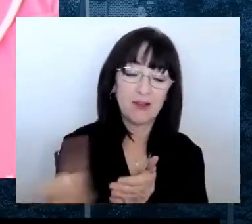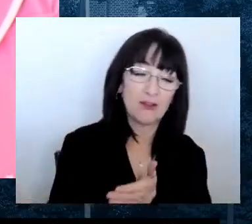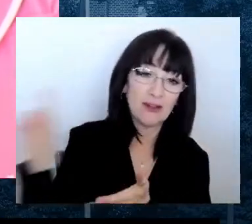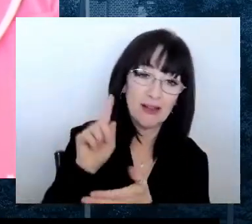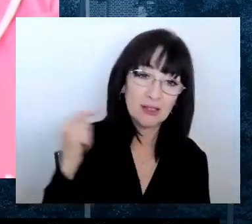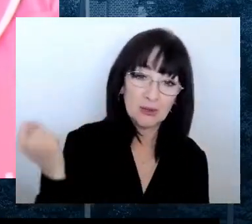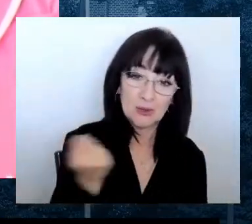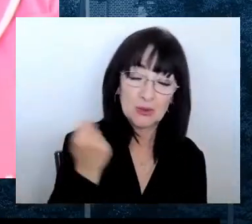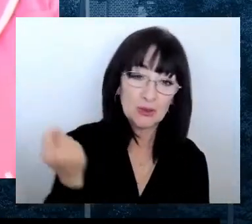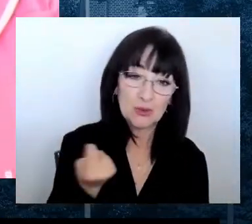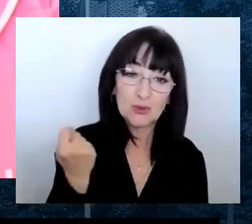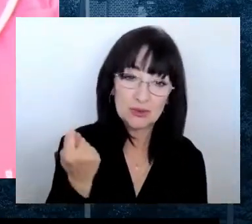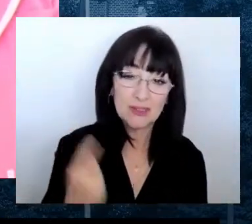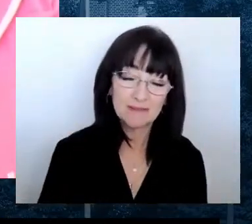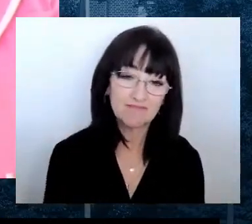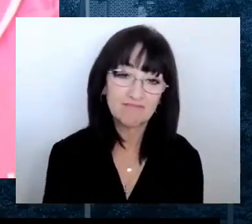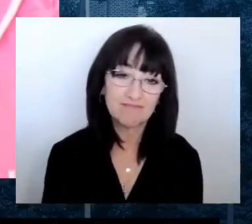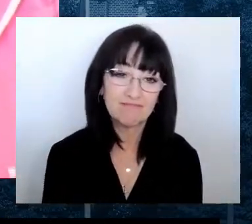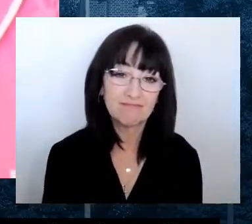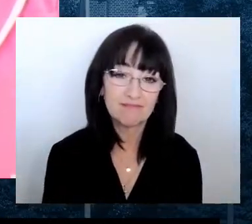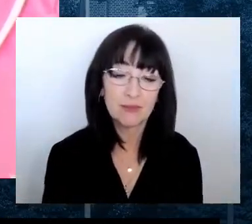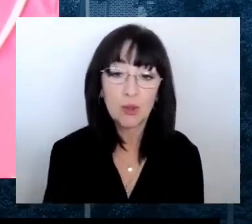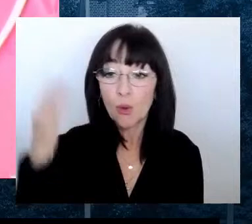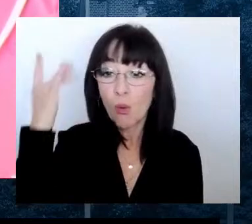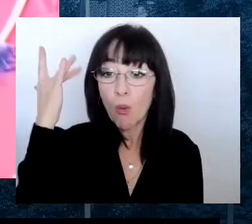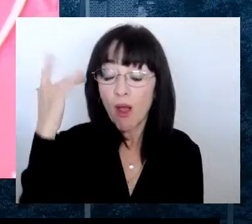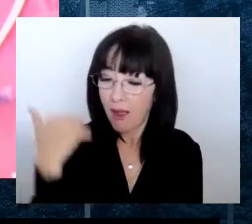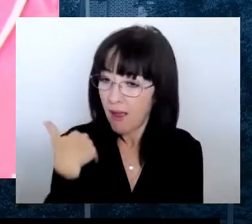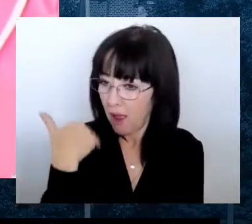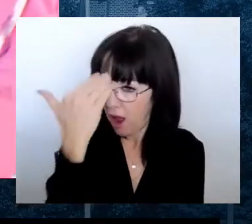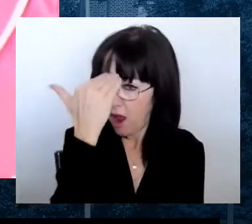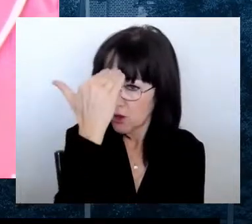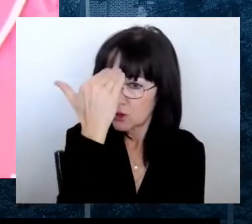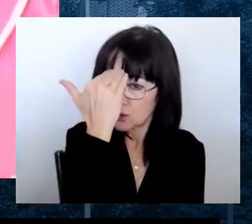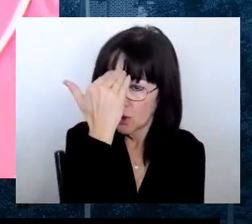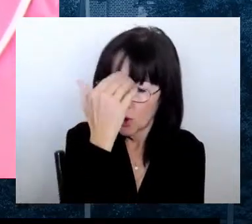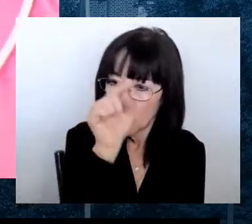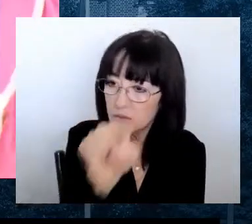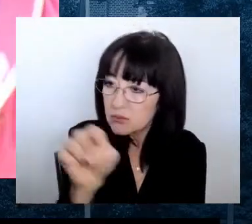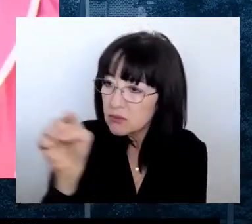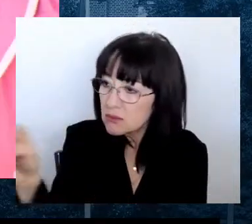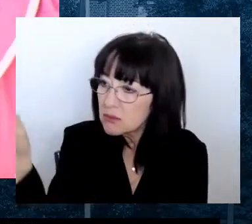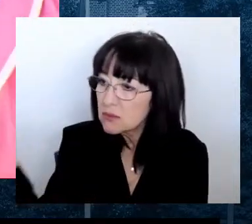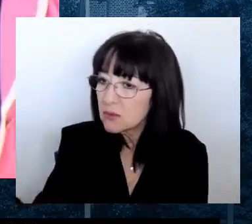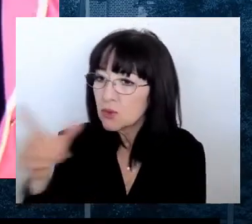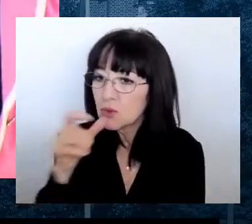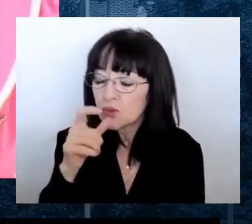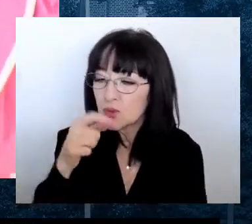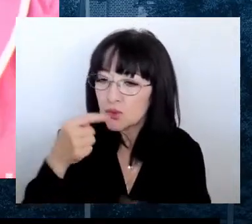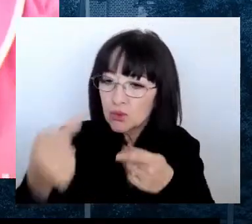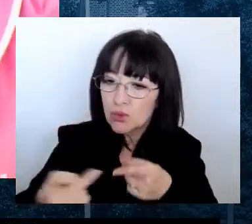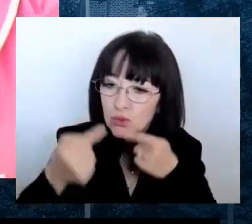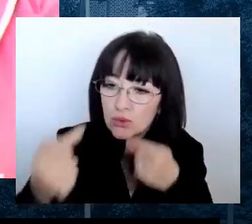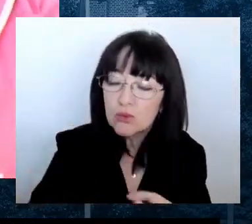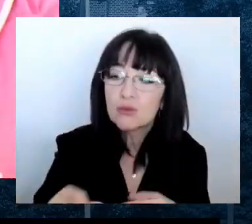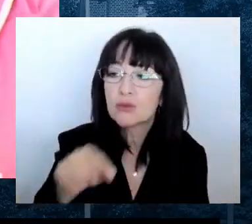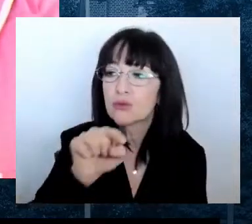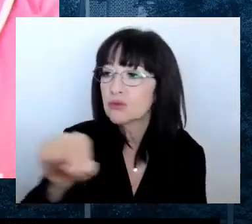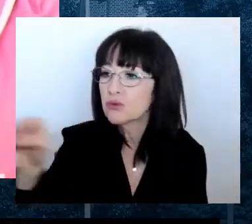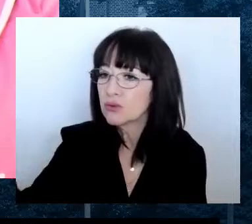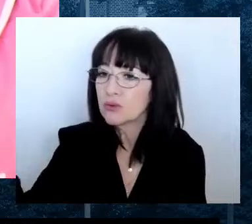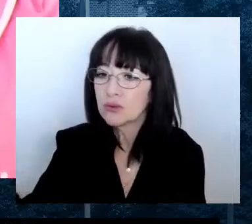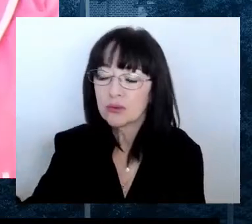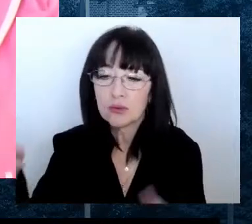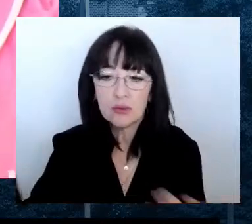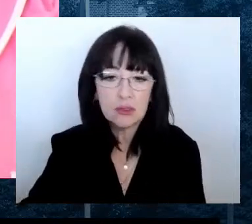That's because I know that this bill will spare Delawareans from enduring some of the trauma, the nightmare and